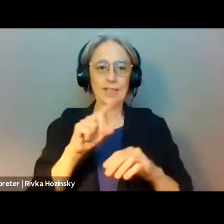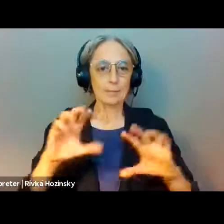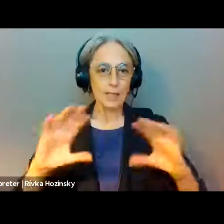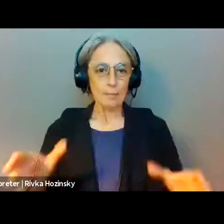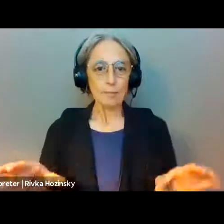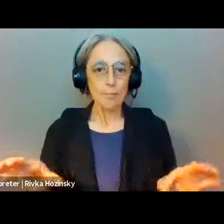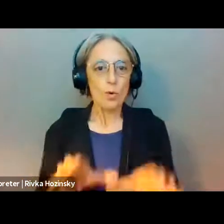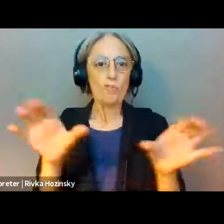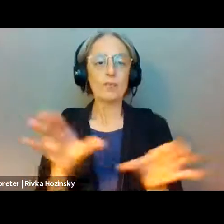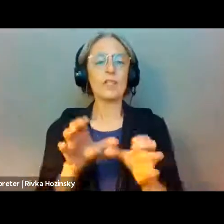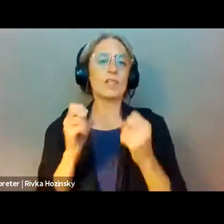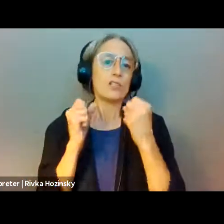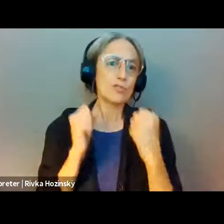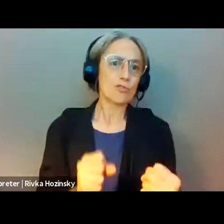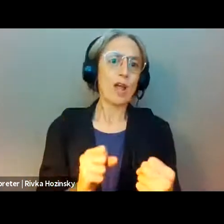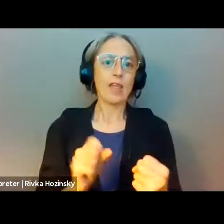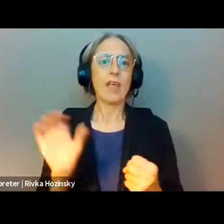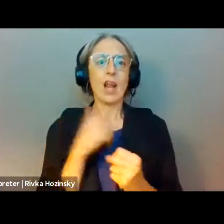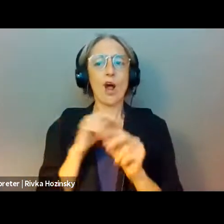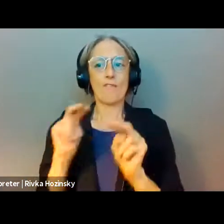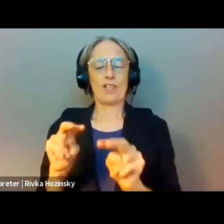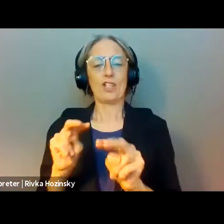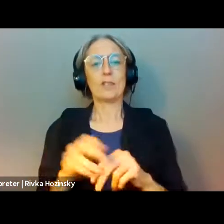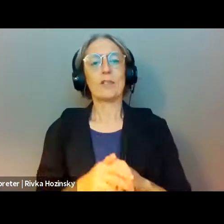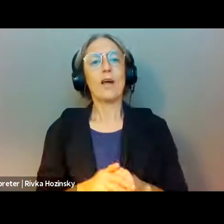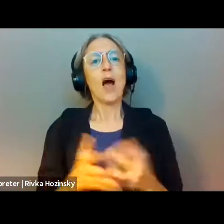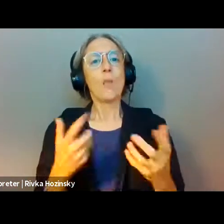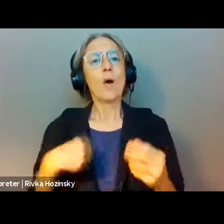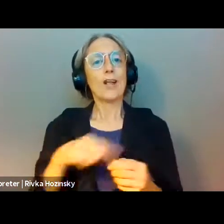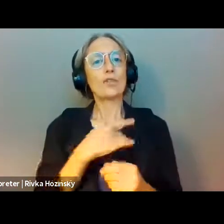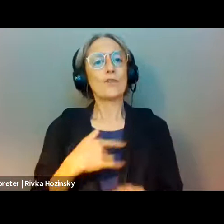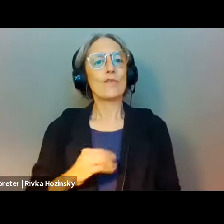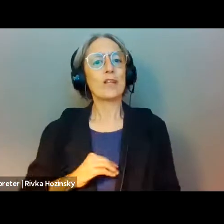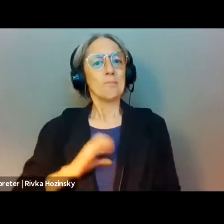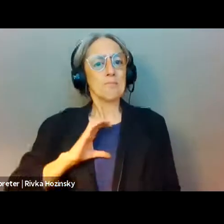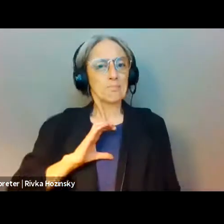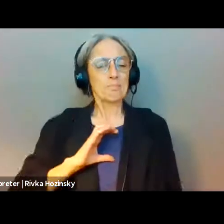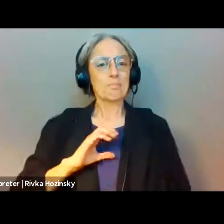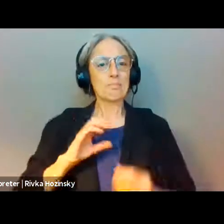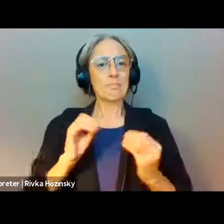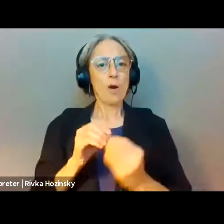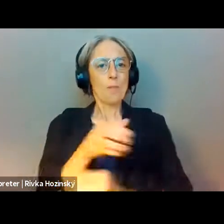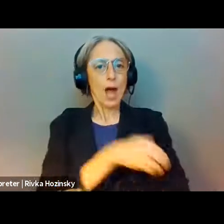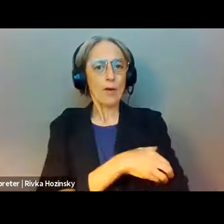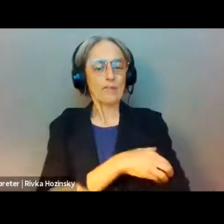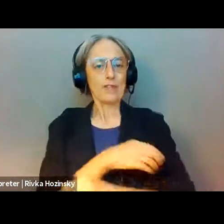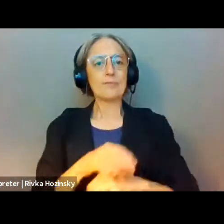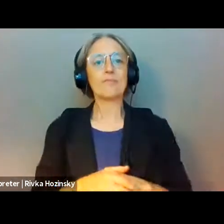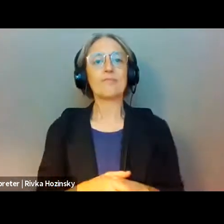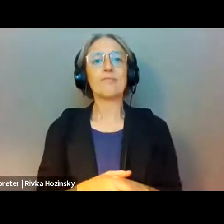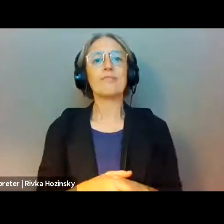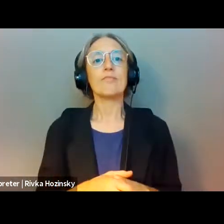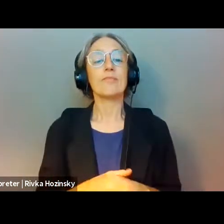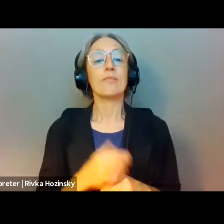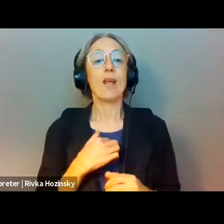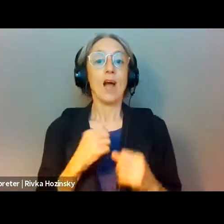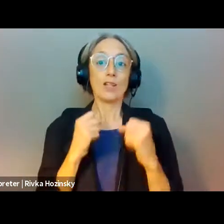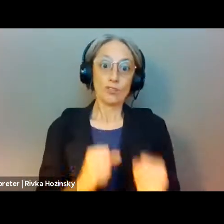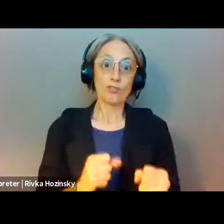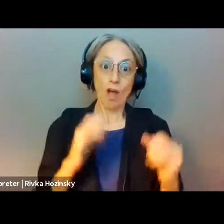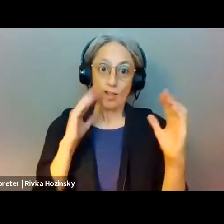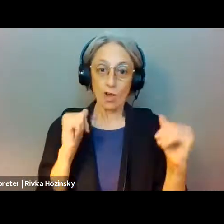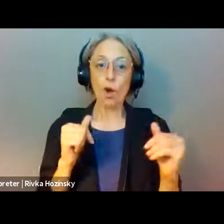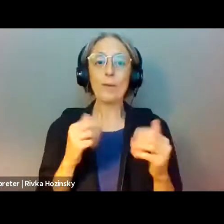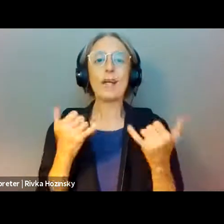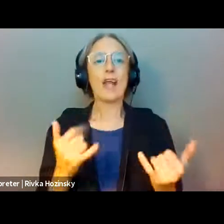and emboldened in that. It is my sincerest hope that we will now welcome them with